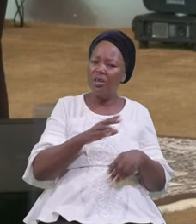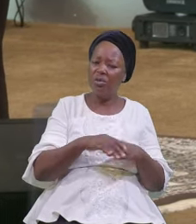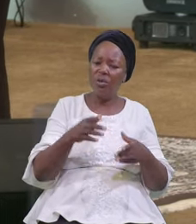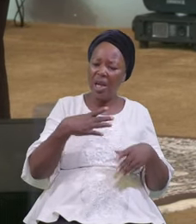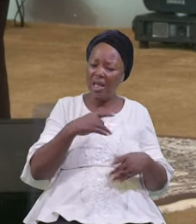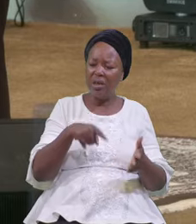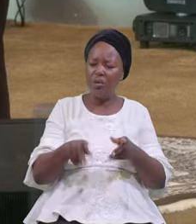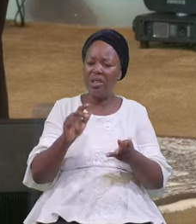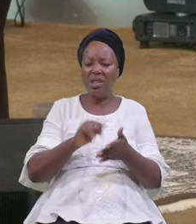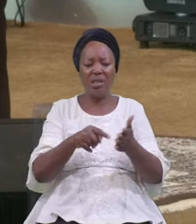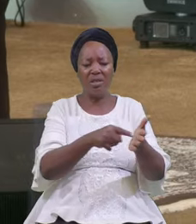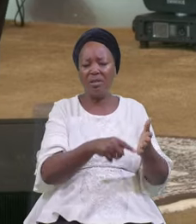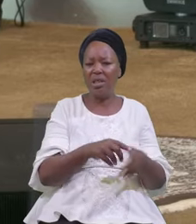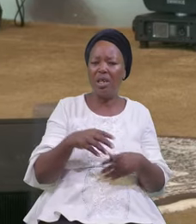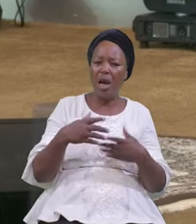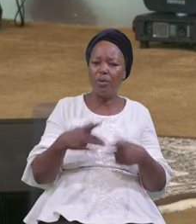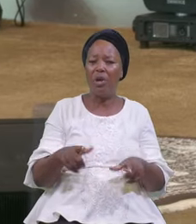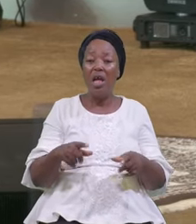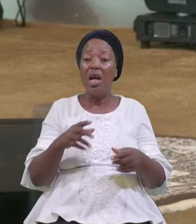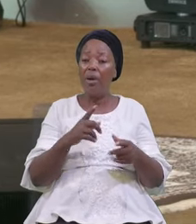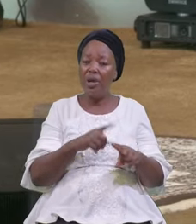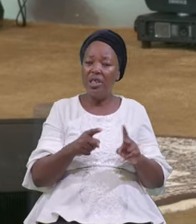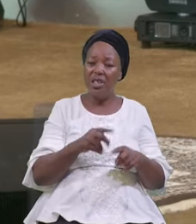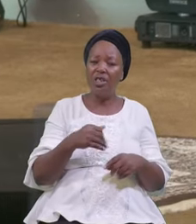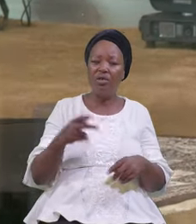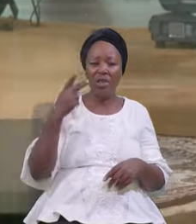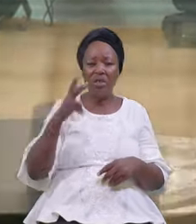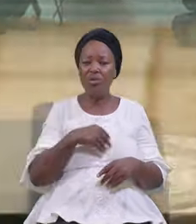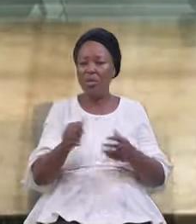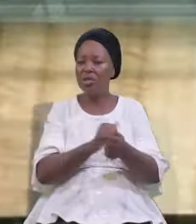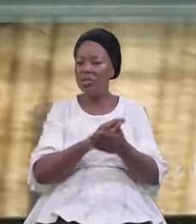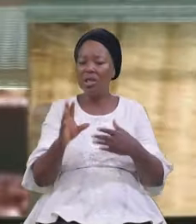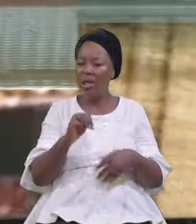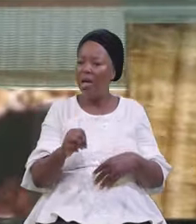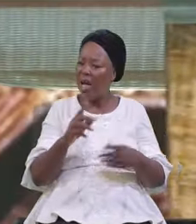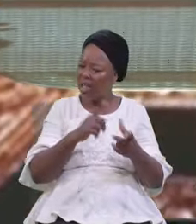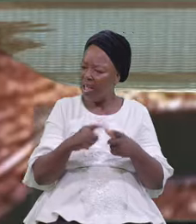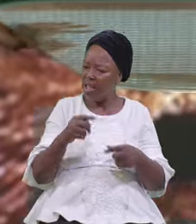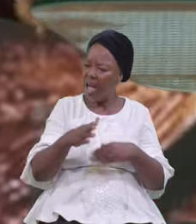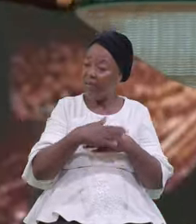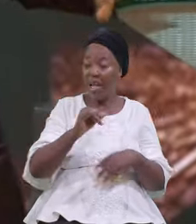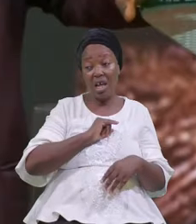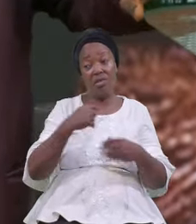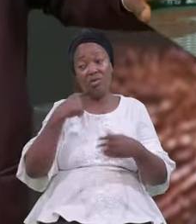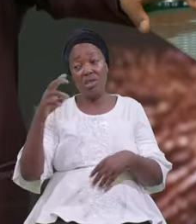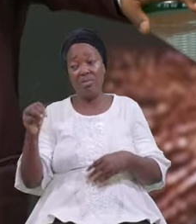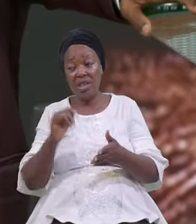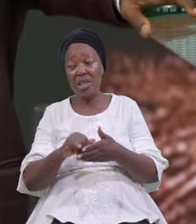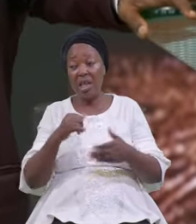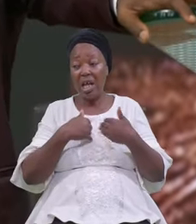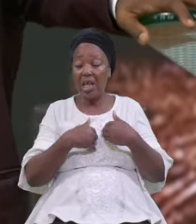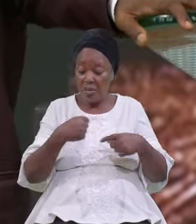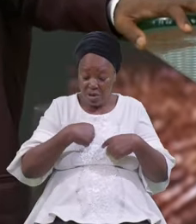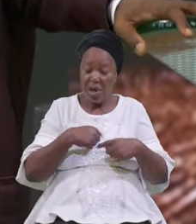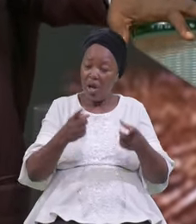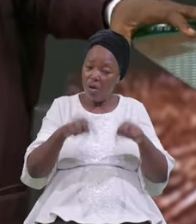many years, they're still saying, can we call down fire and destroy them? After I told them that I'm to seek and to